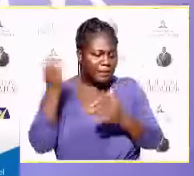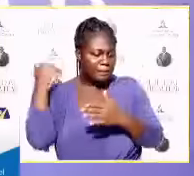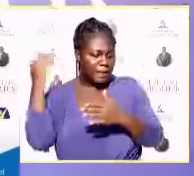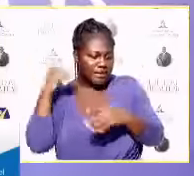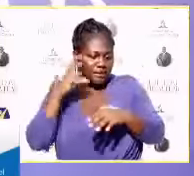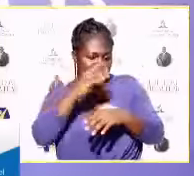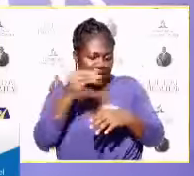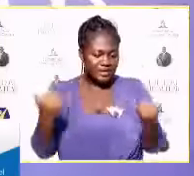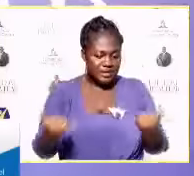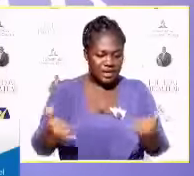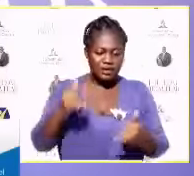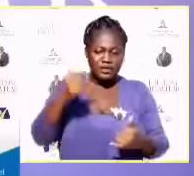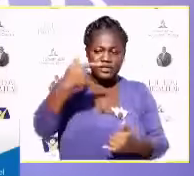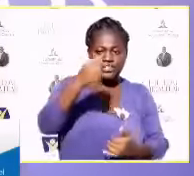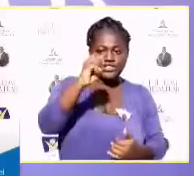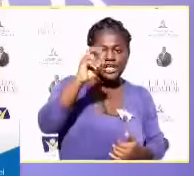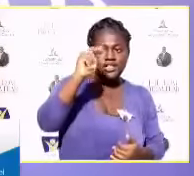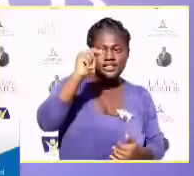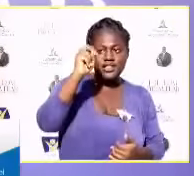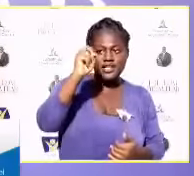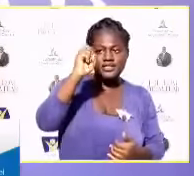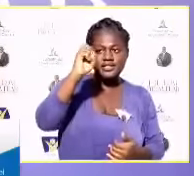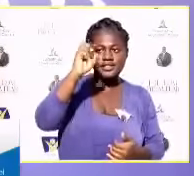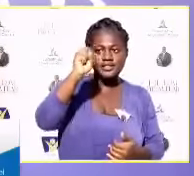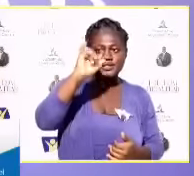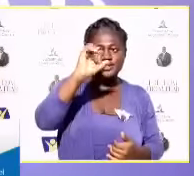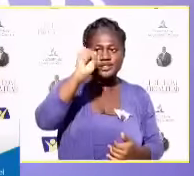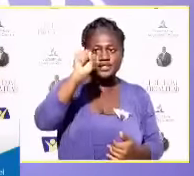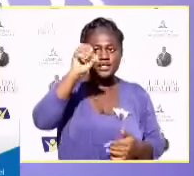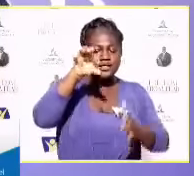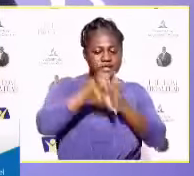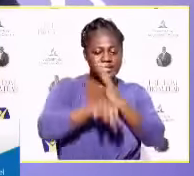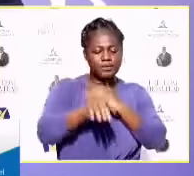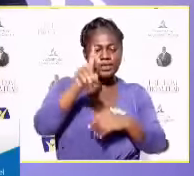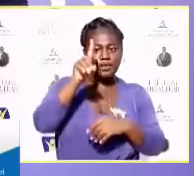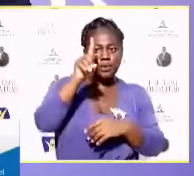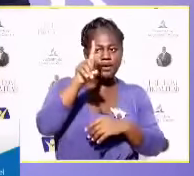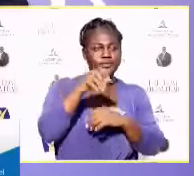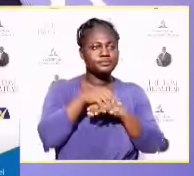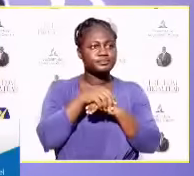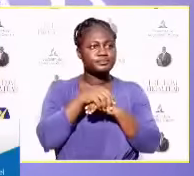Genesis chapter 6, reading from verse 1.